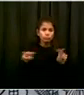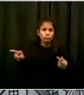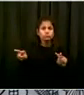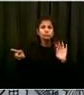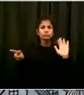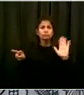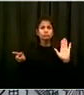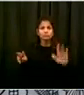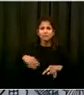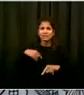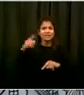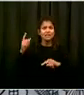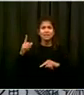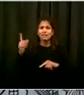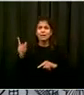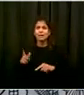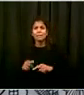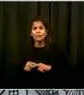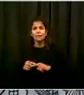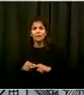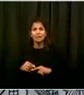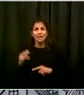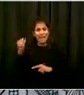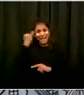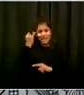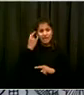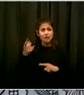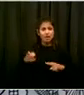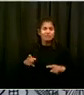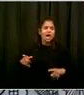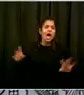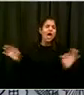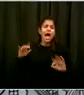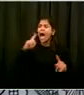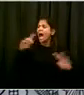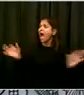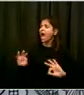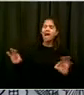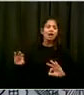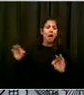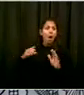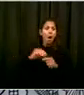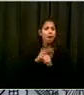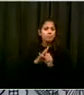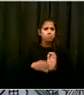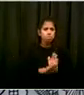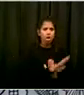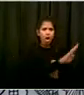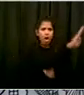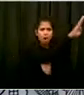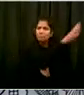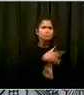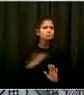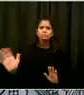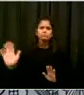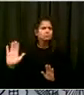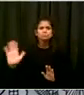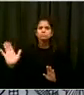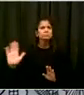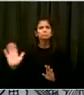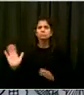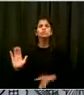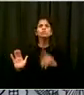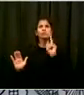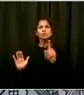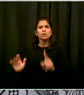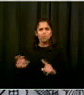the basis of what we are working on now. Now, it will not be easy. I'm not here to tell you, when I say 2 weeks, 3 weeks, 4 weeks, I'm not here to tell you it'll be easy.